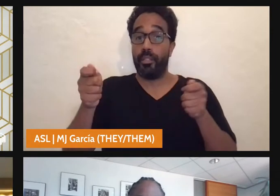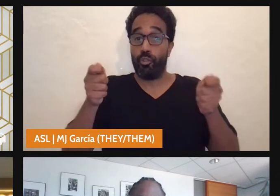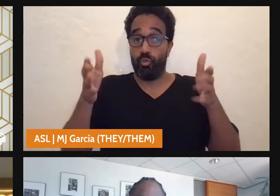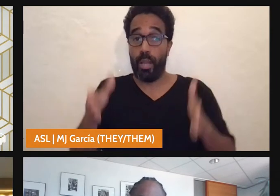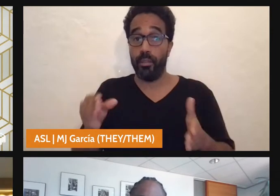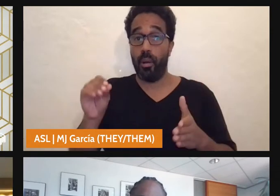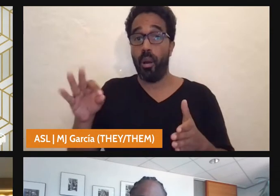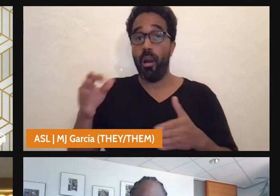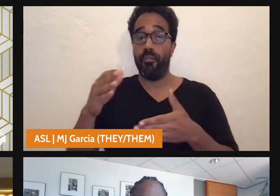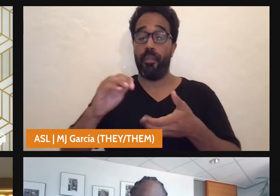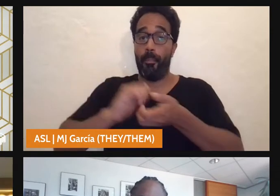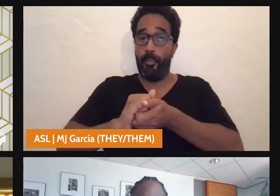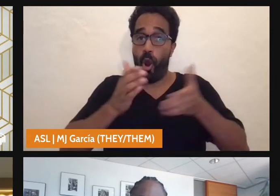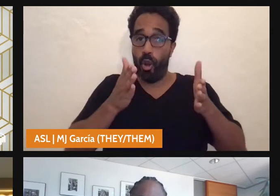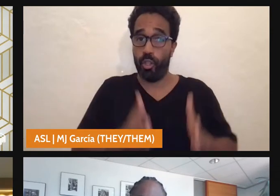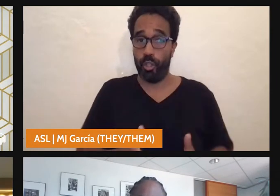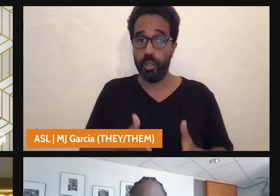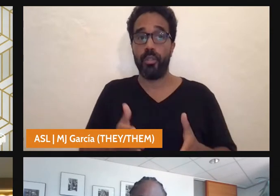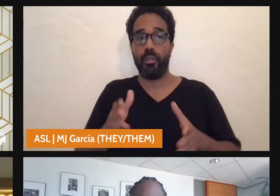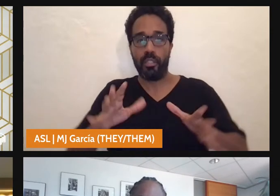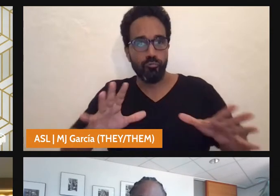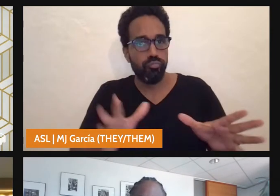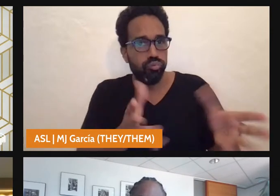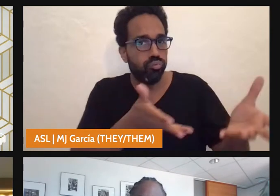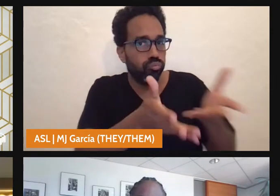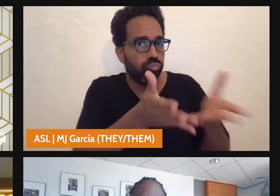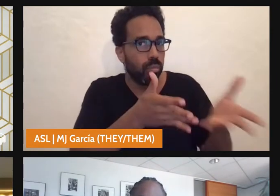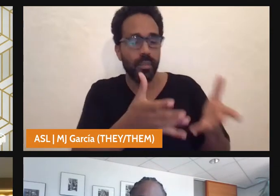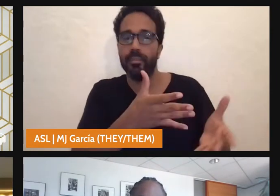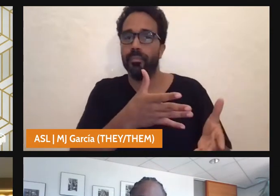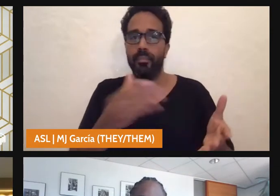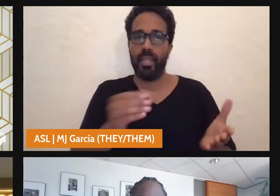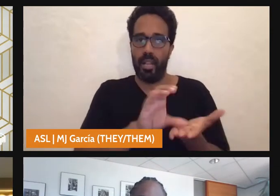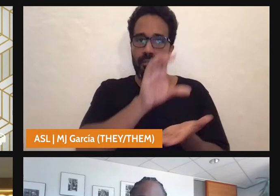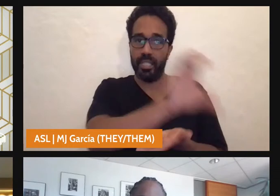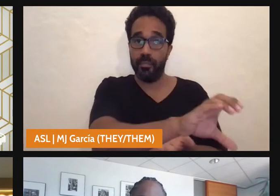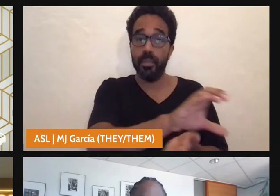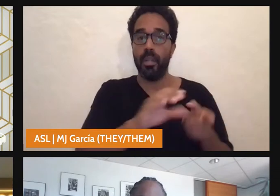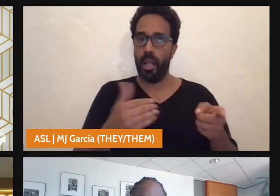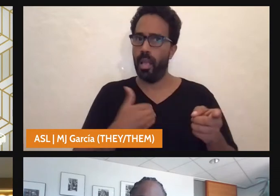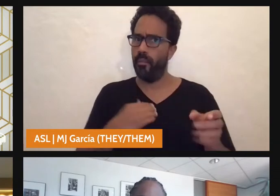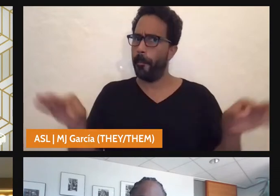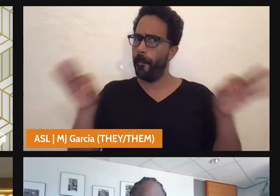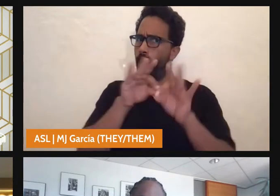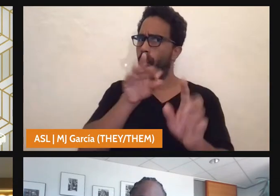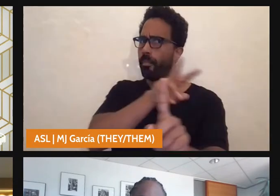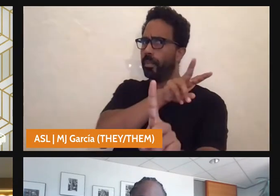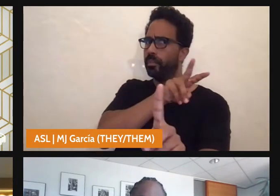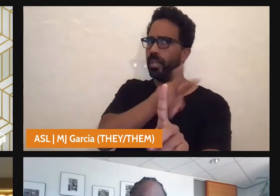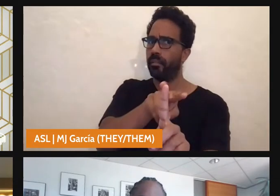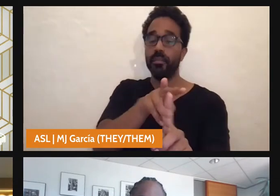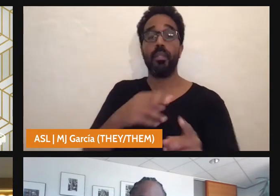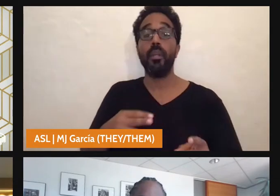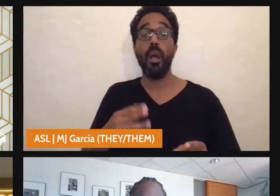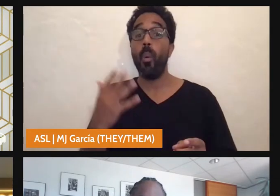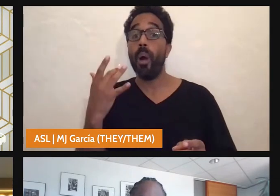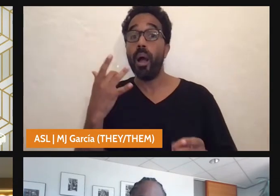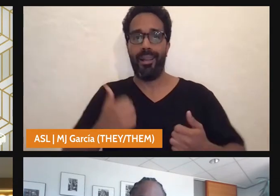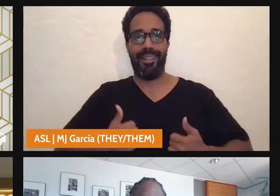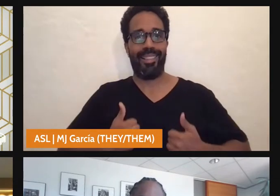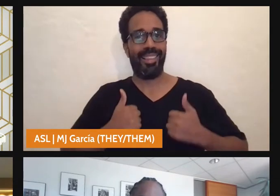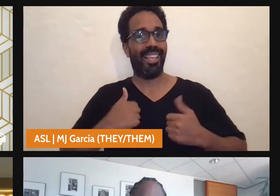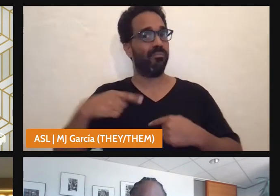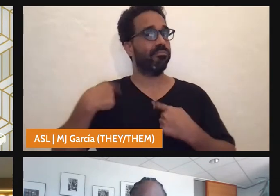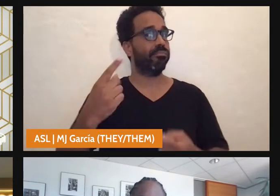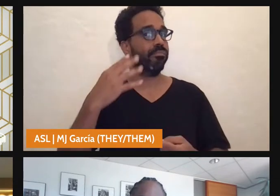Investment. She lives in Vancouver, Washington, and brings important perspectives from living and working in the Southwest,